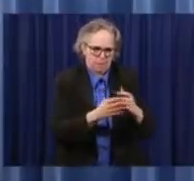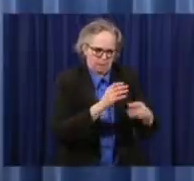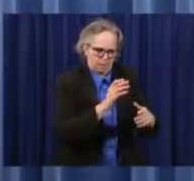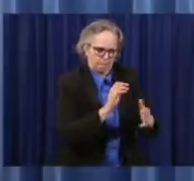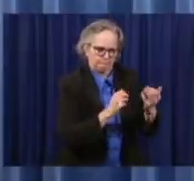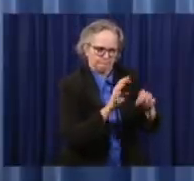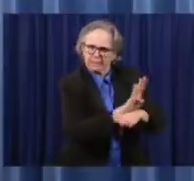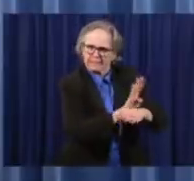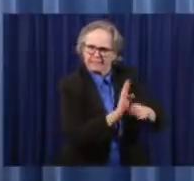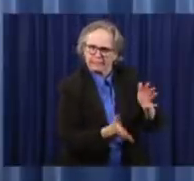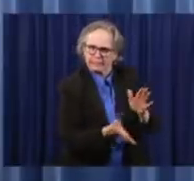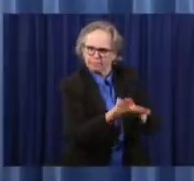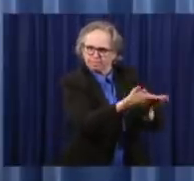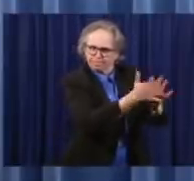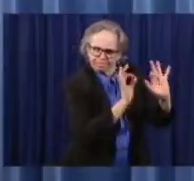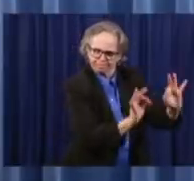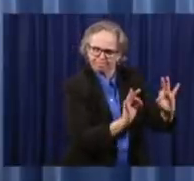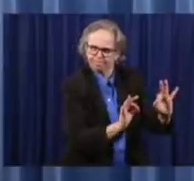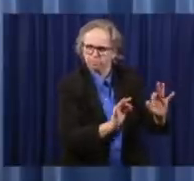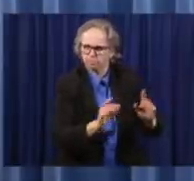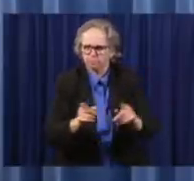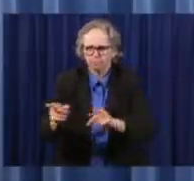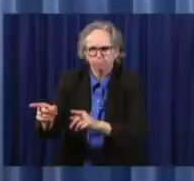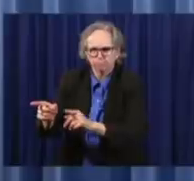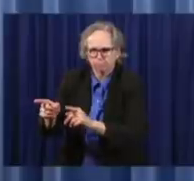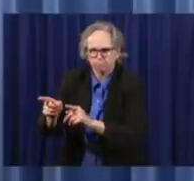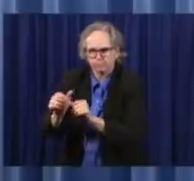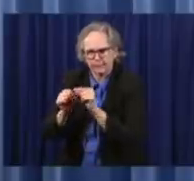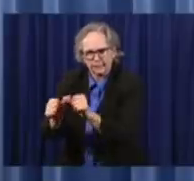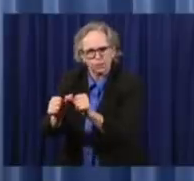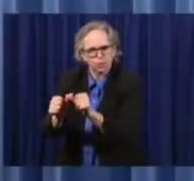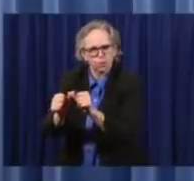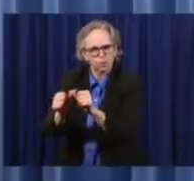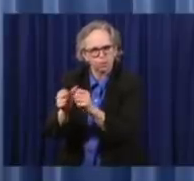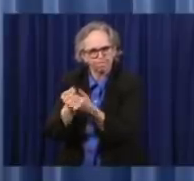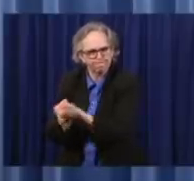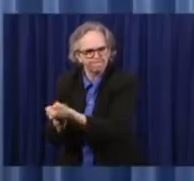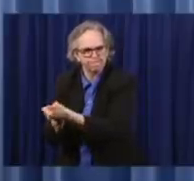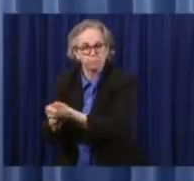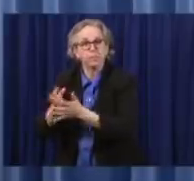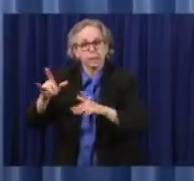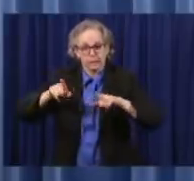doing. So we're on two tracks. And if we can do this,